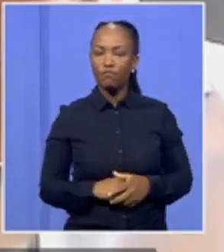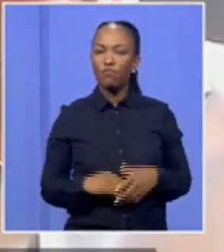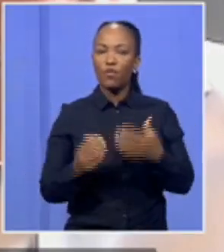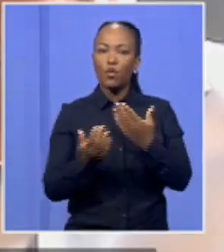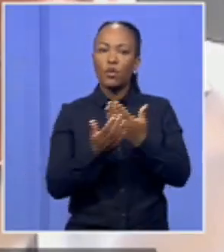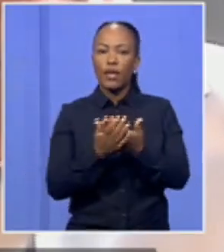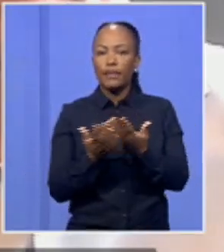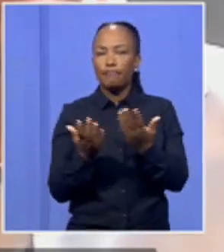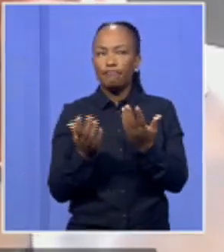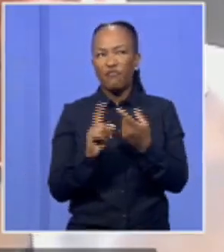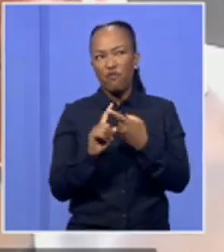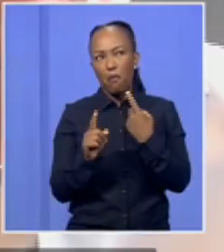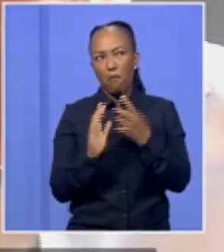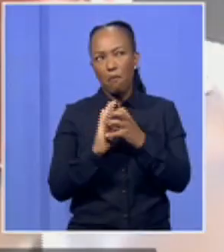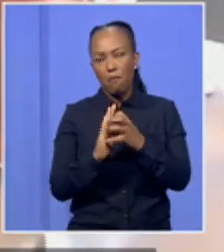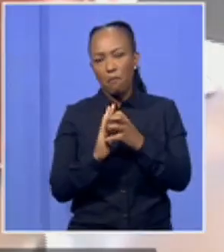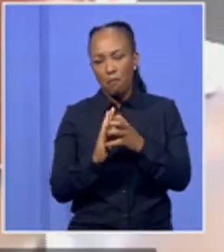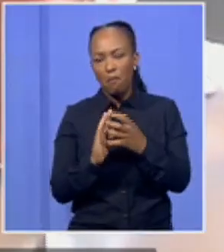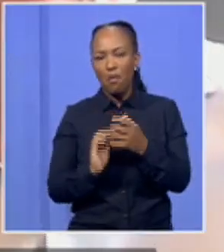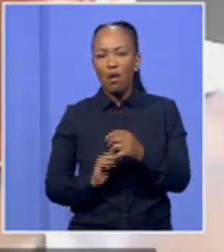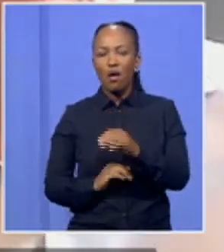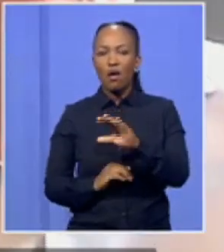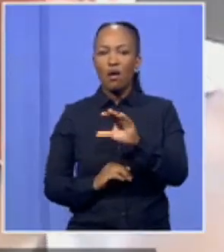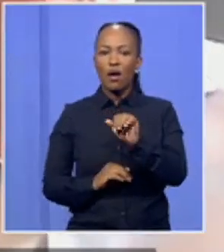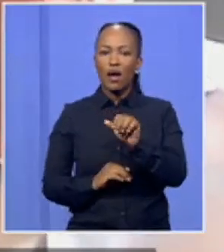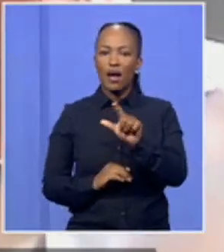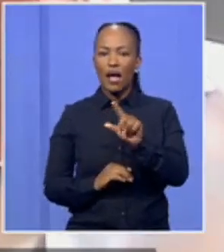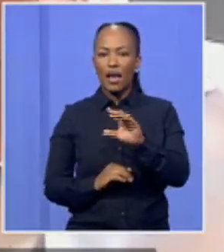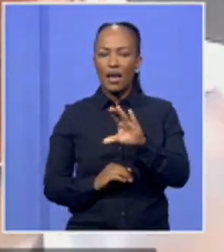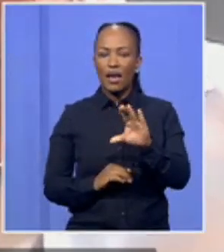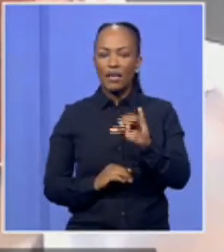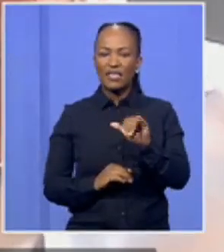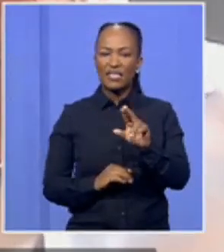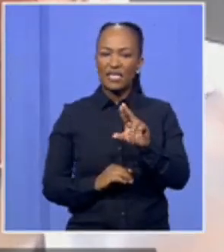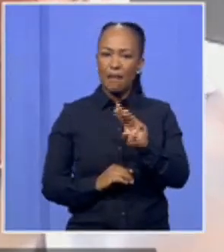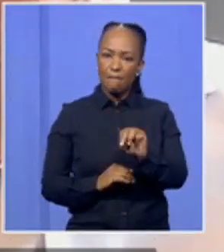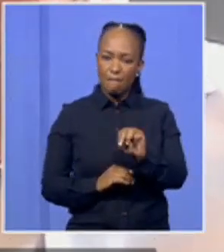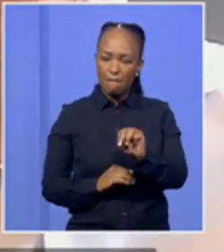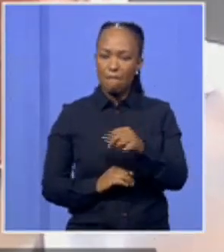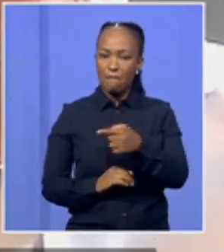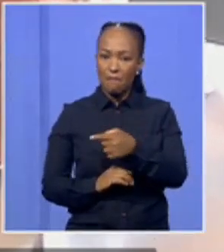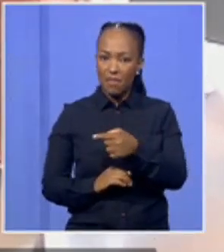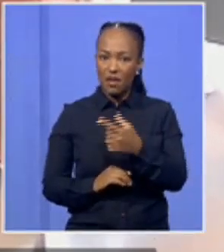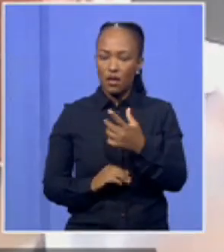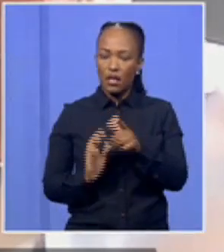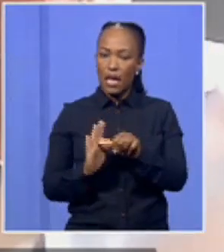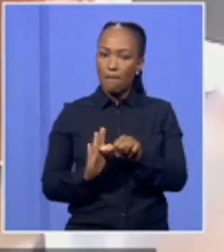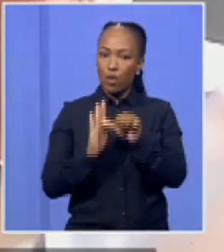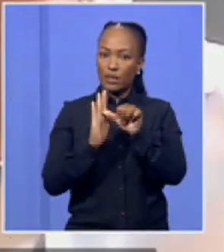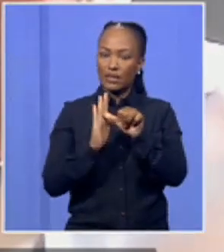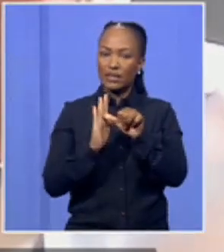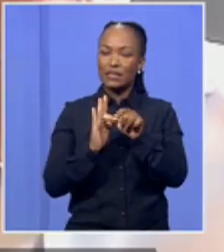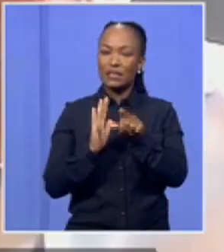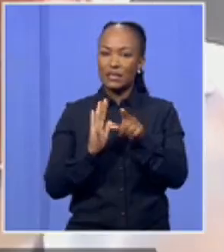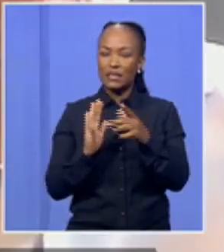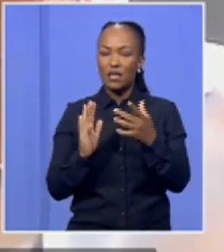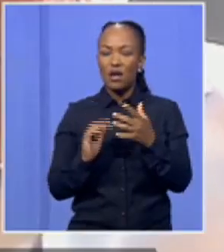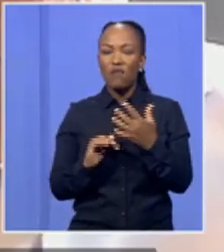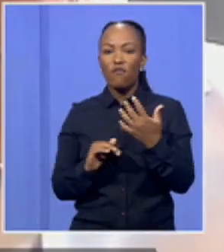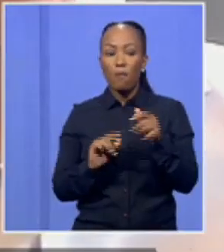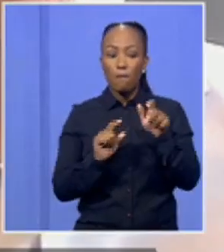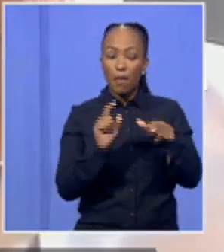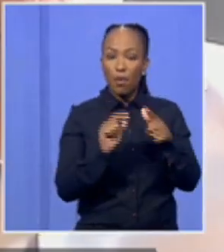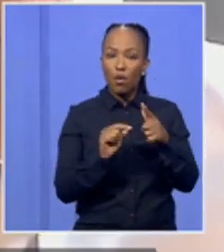example, calcium maybe is another important nutrient for, especially for vegans, because this is very